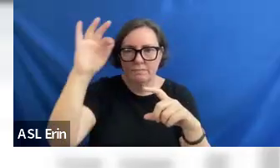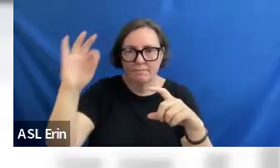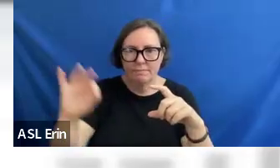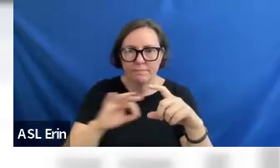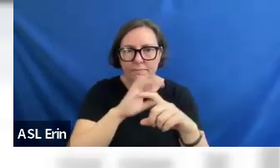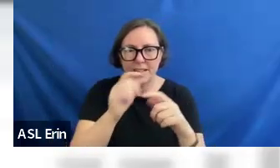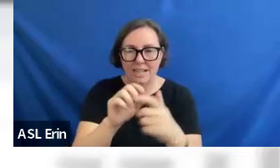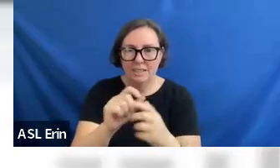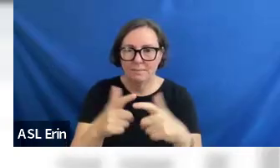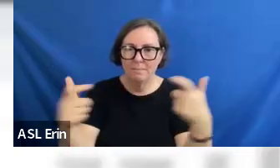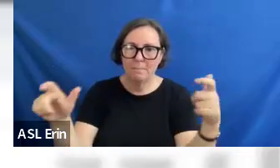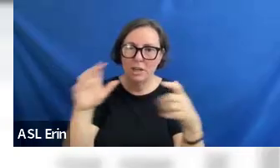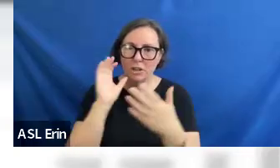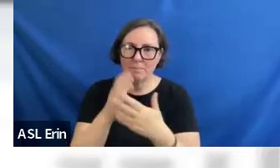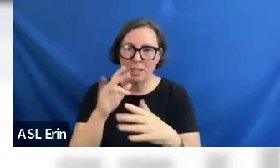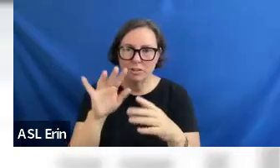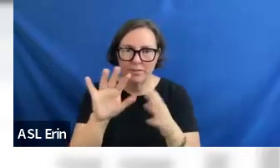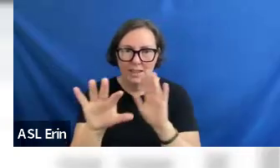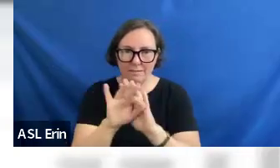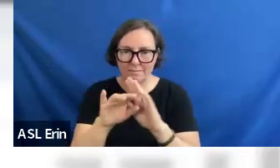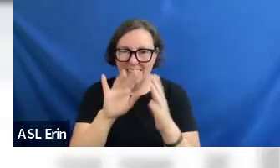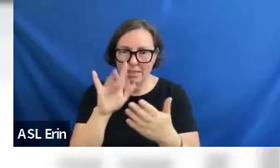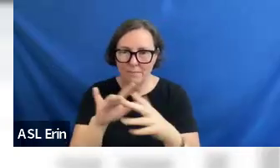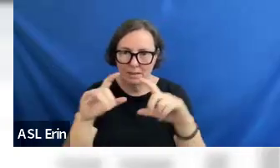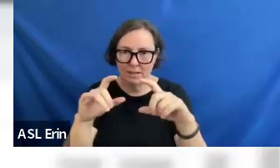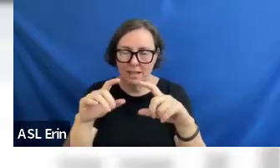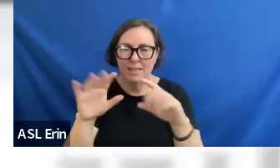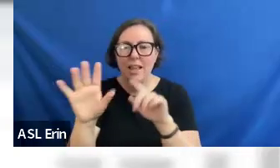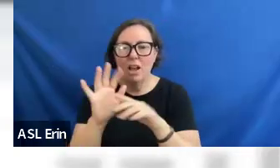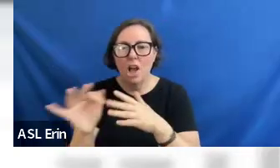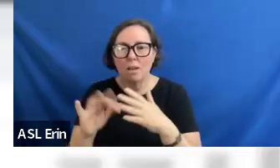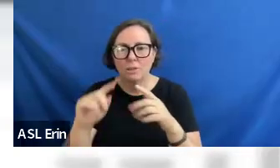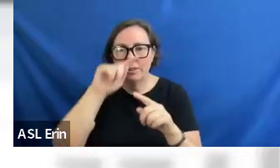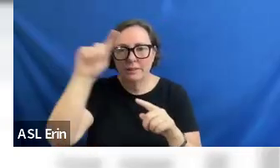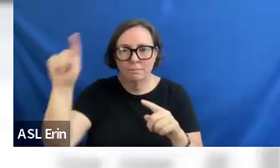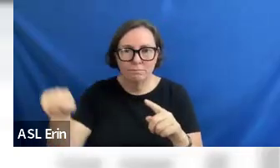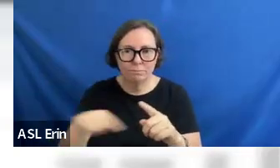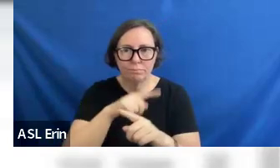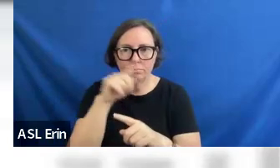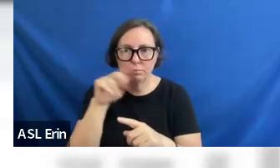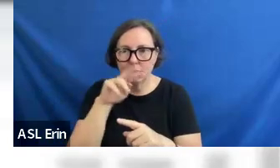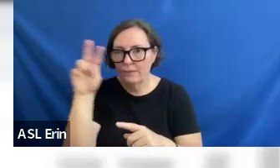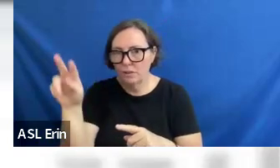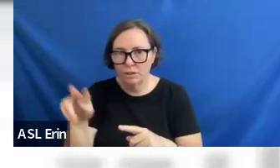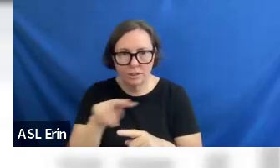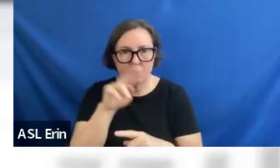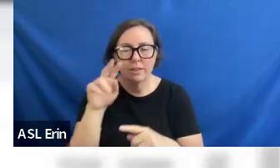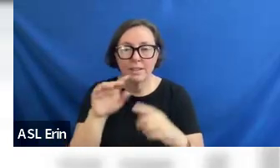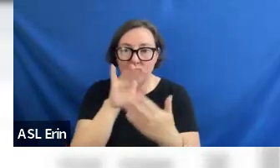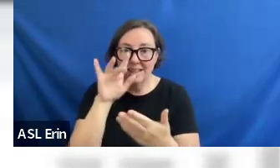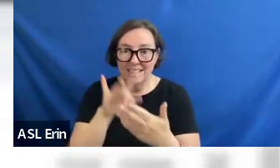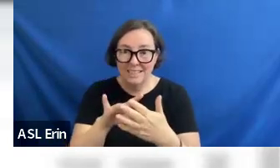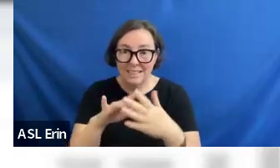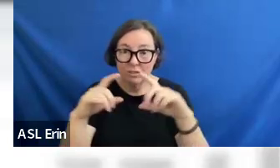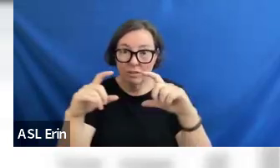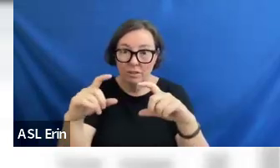image of the selected area is displayed in the middle, with the menu options surrounding it. This centralized radial